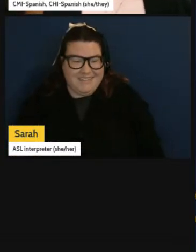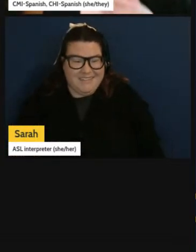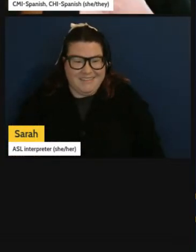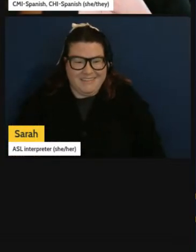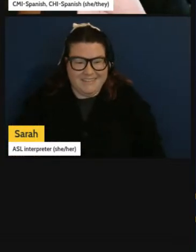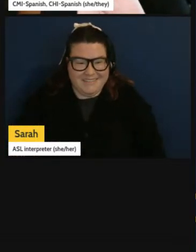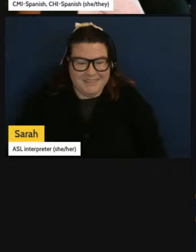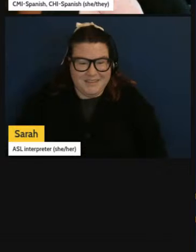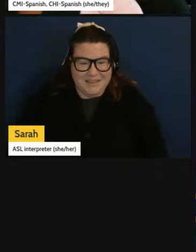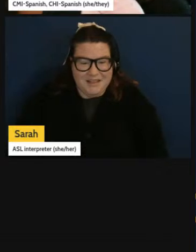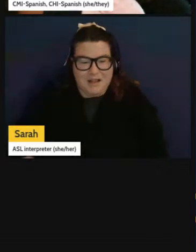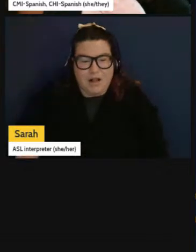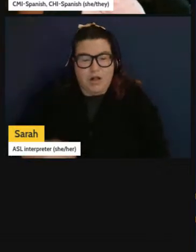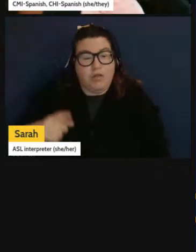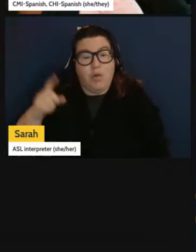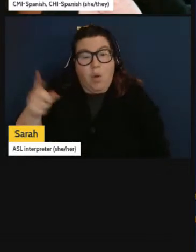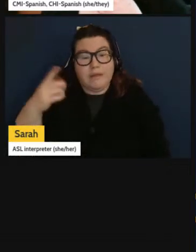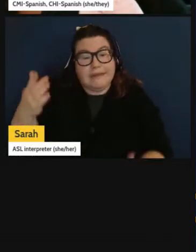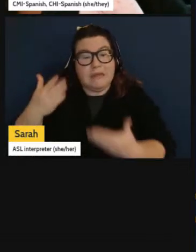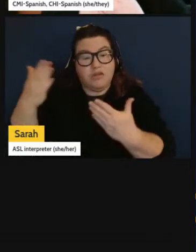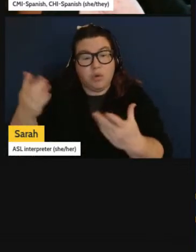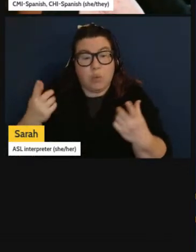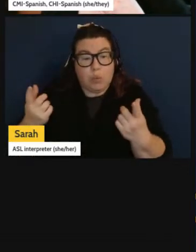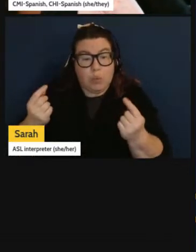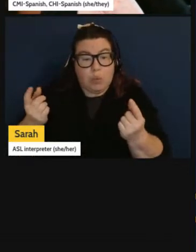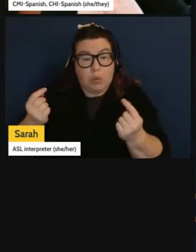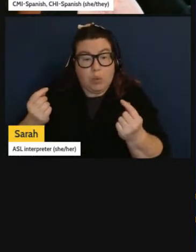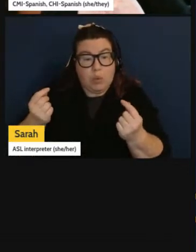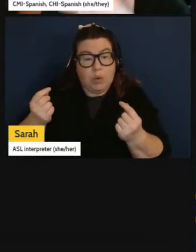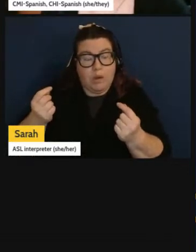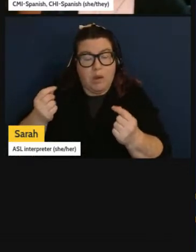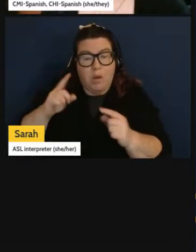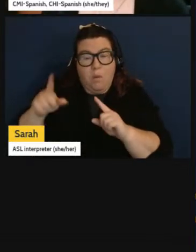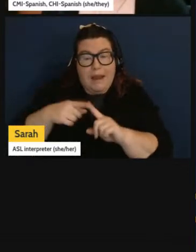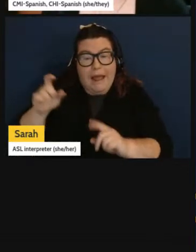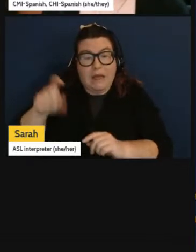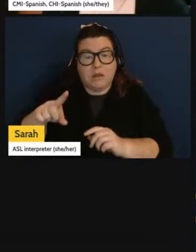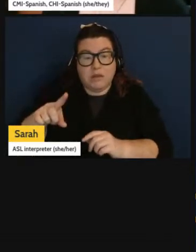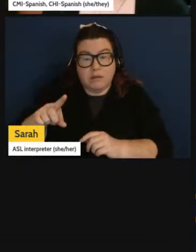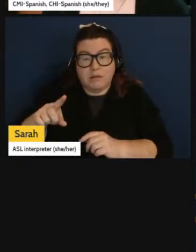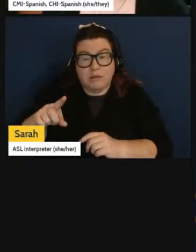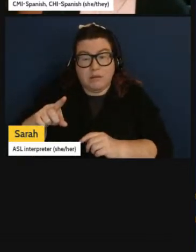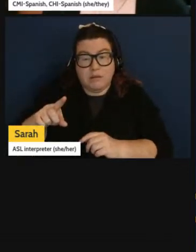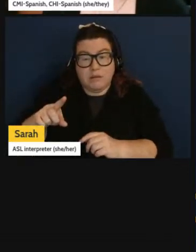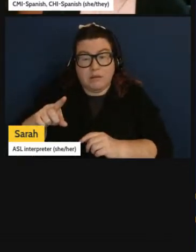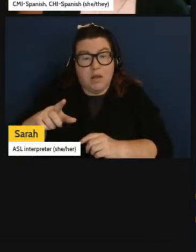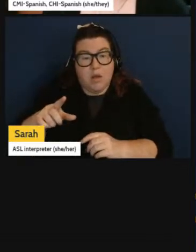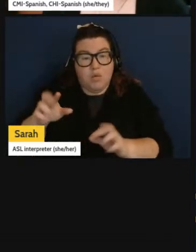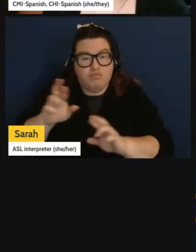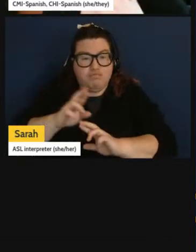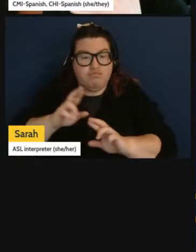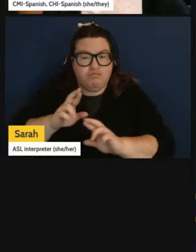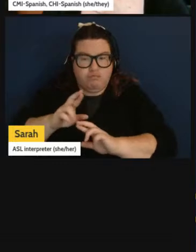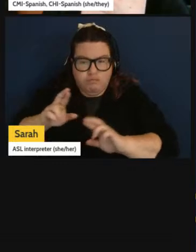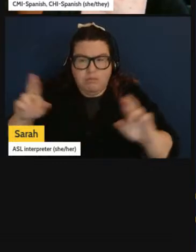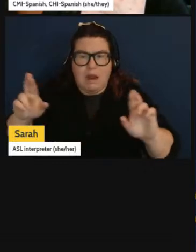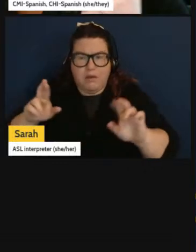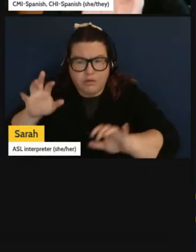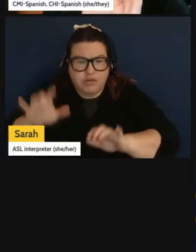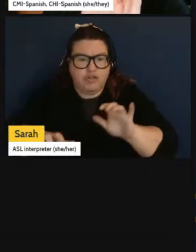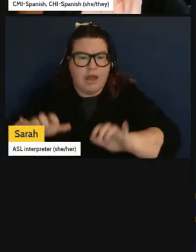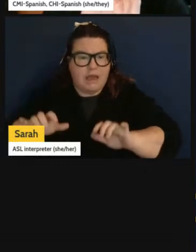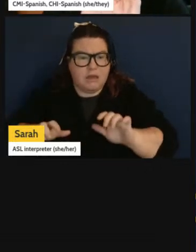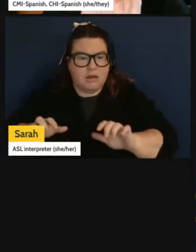My suggestion would be, once I ask the question at the end, prepare yourselves in the chat, okay, for the question I'm going to ask at the